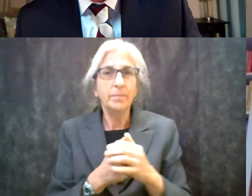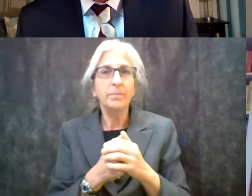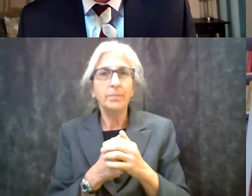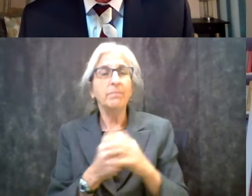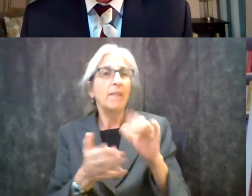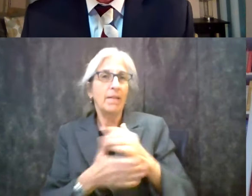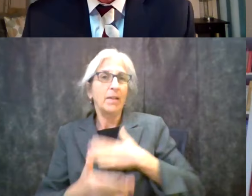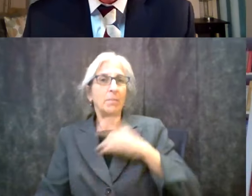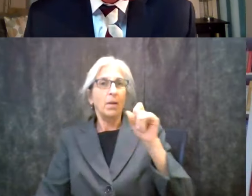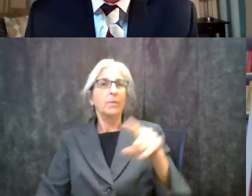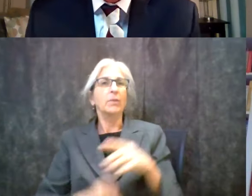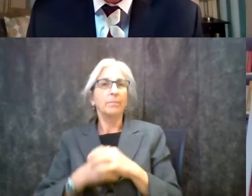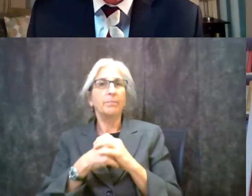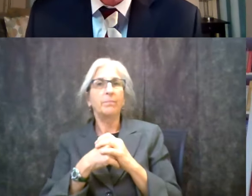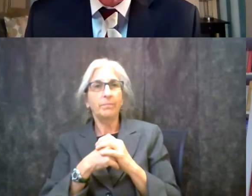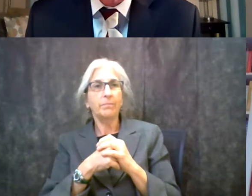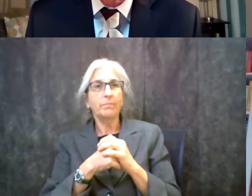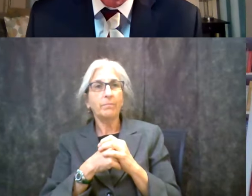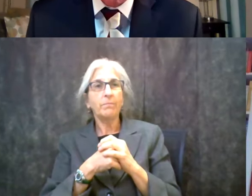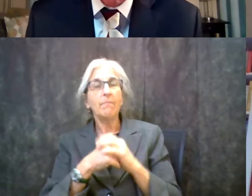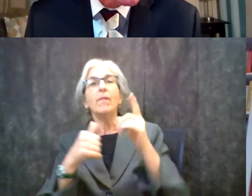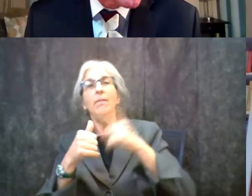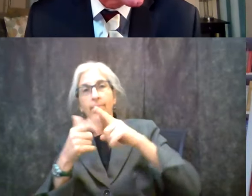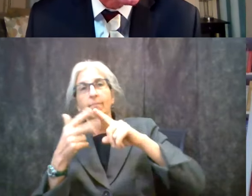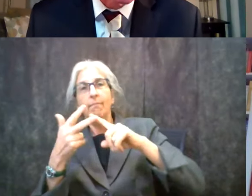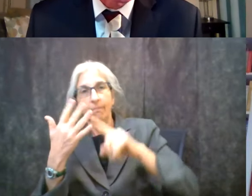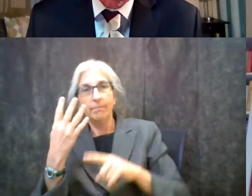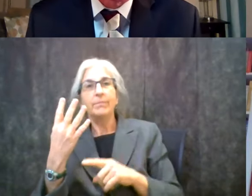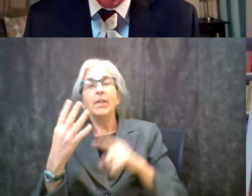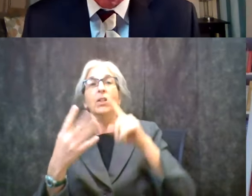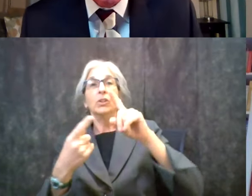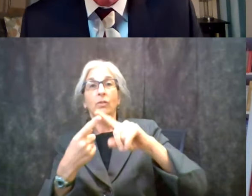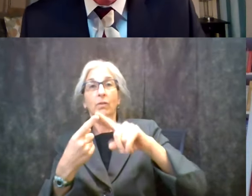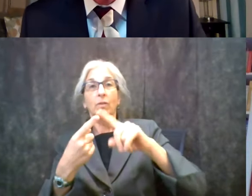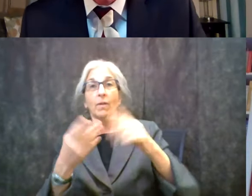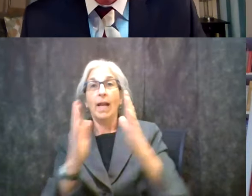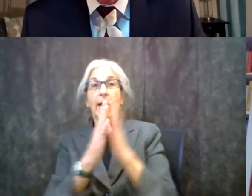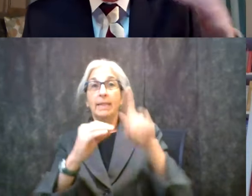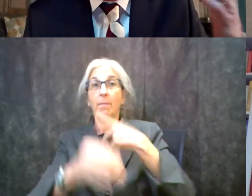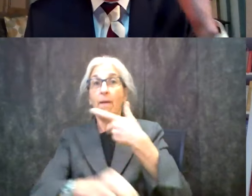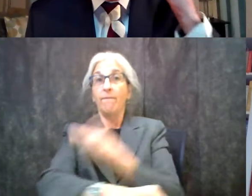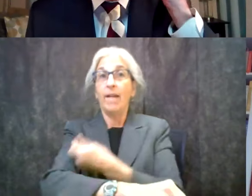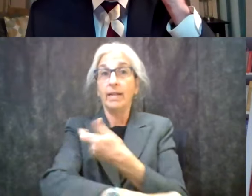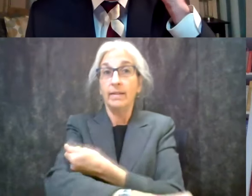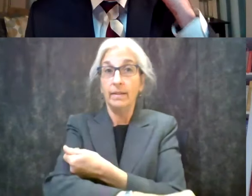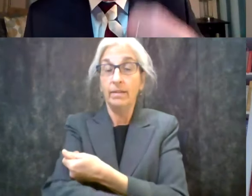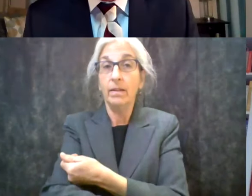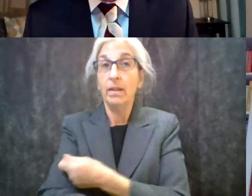That's the question. Yeah, let me take those in order. So first you asked about the question of prior vaccination to things other